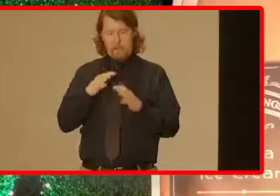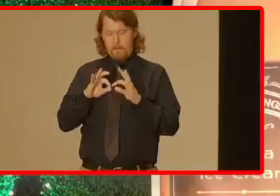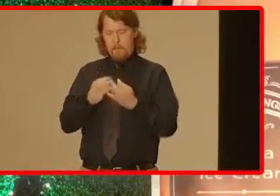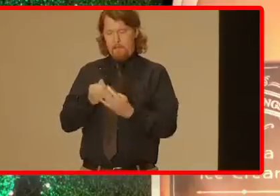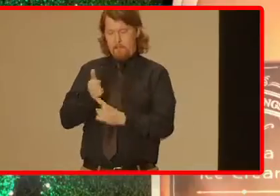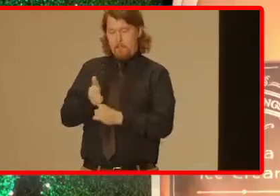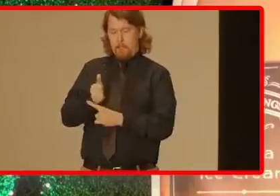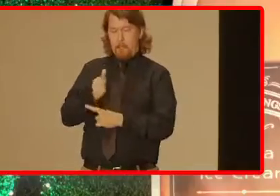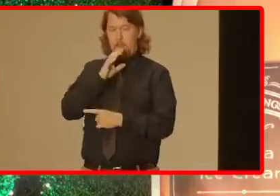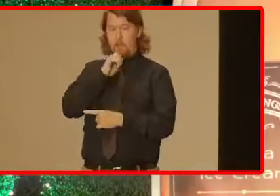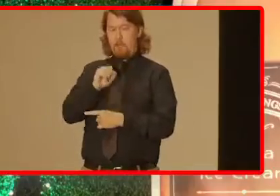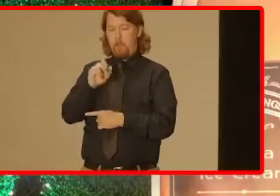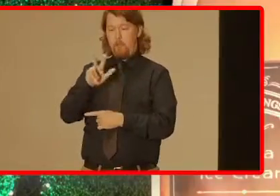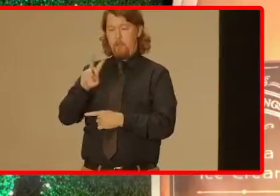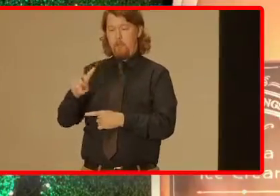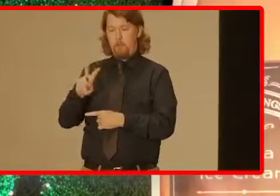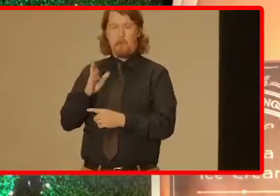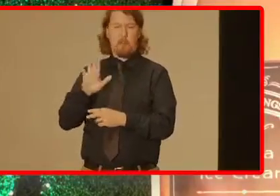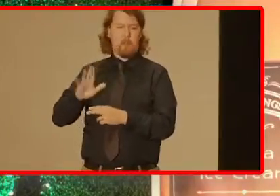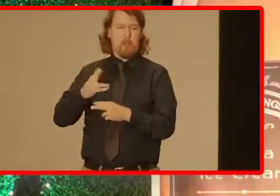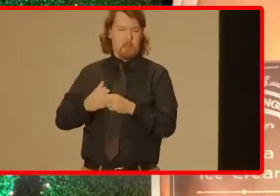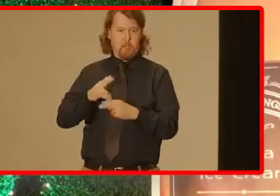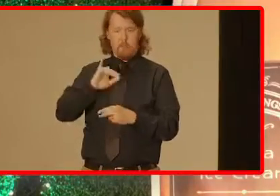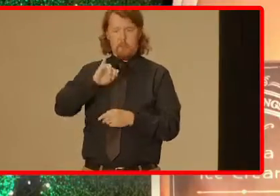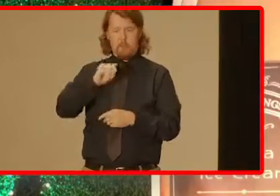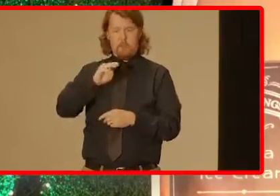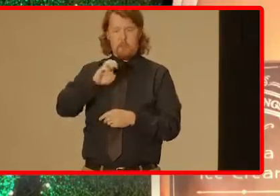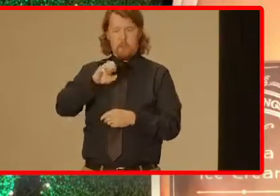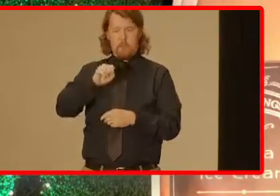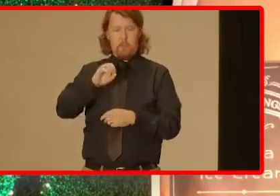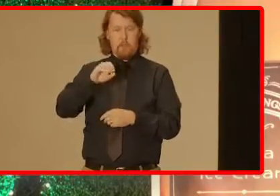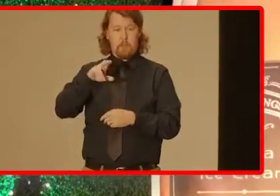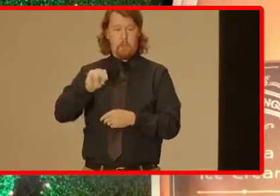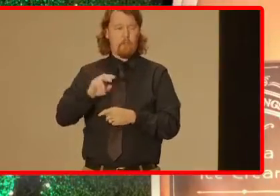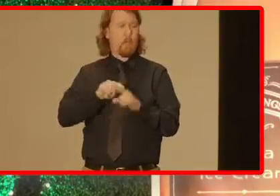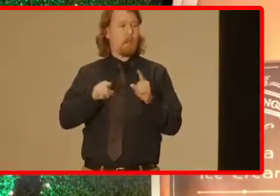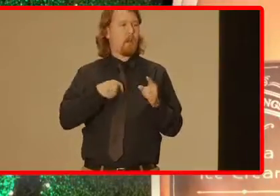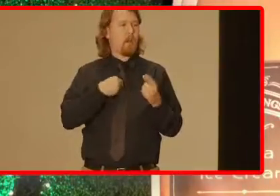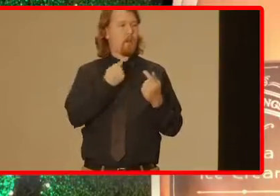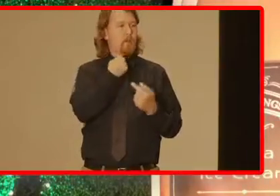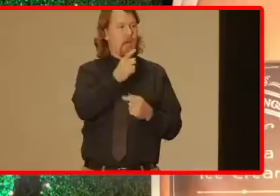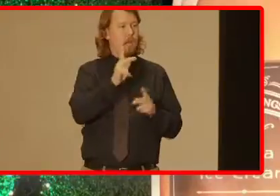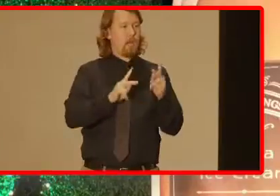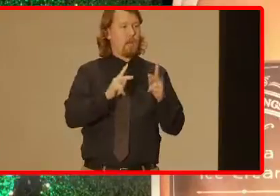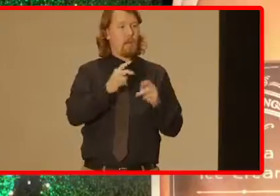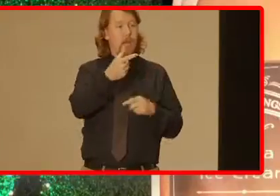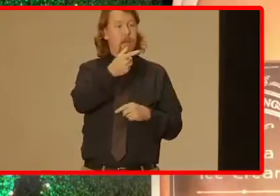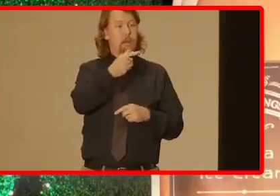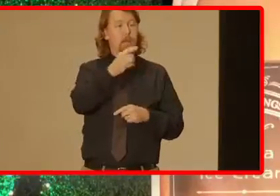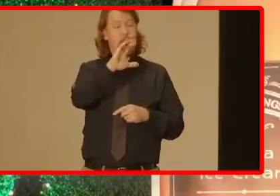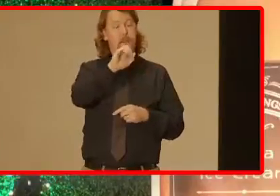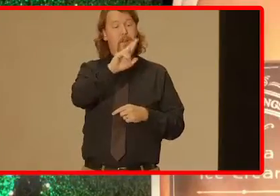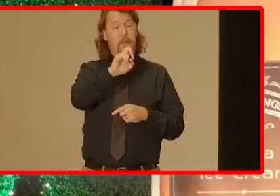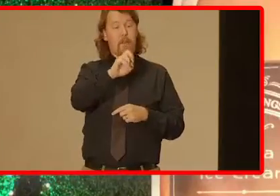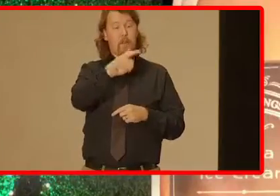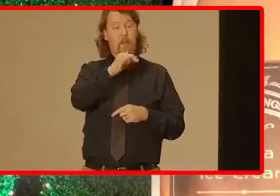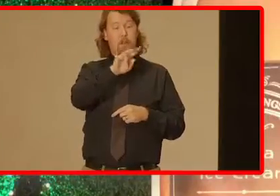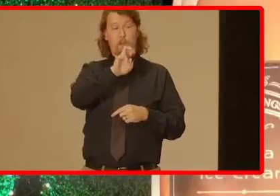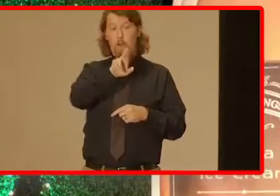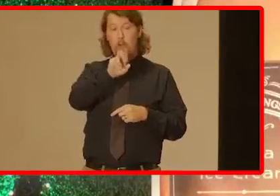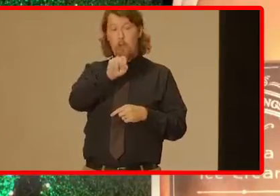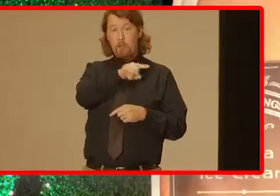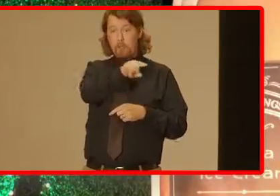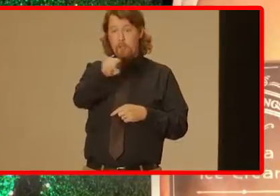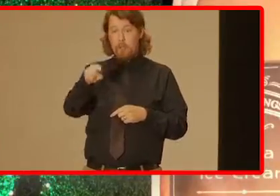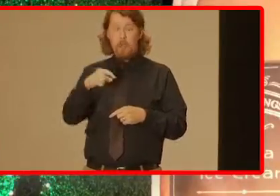years old now. His name's Jameson. But I'd like to say something to the caregivers here tonight. I was